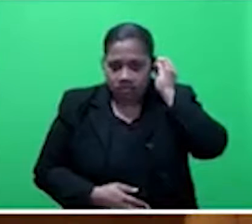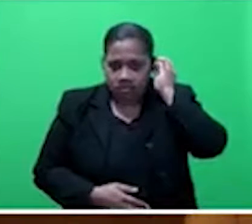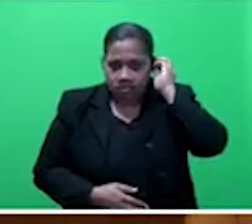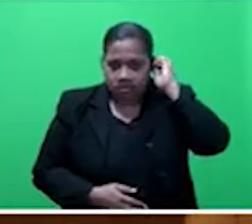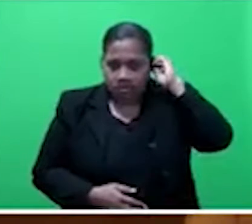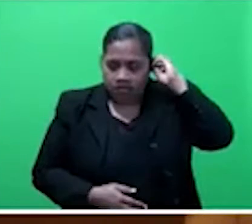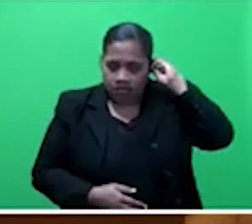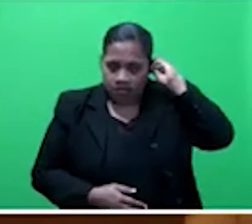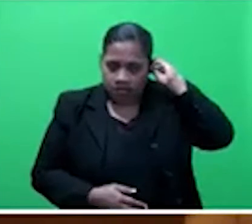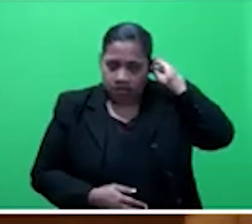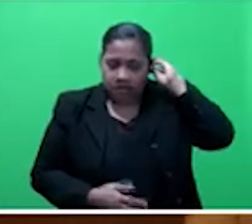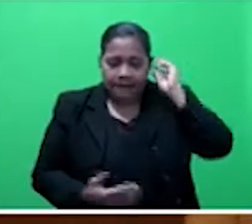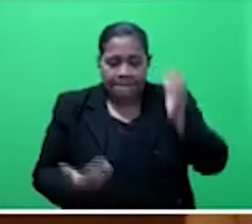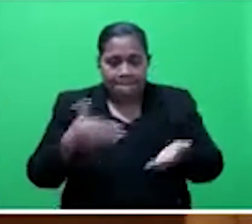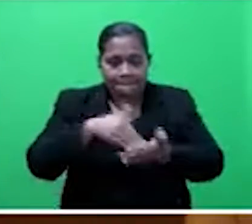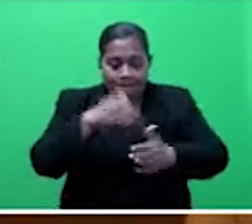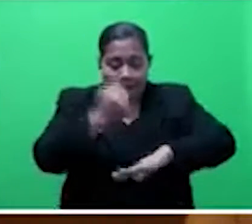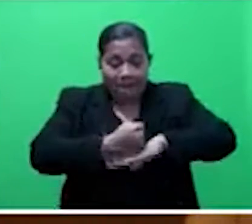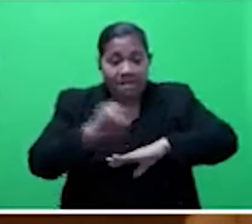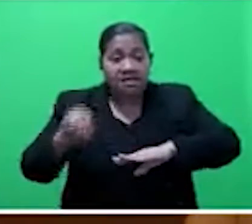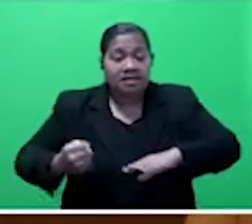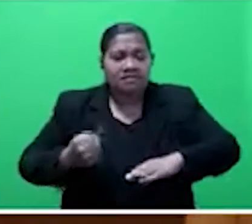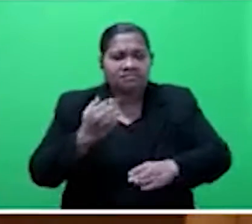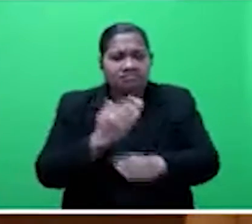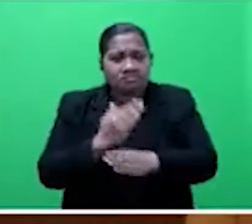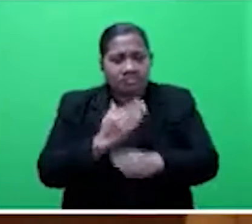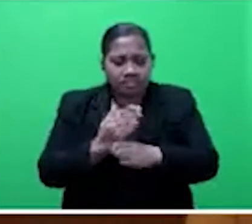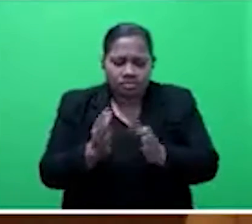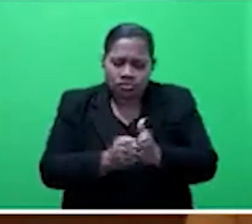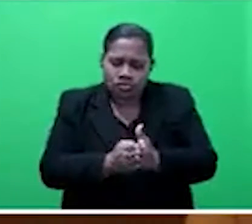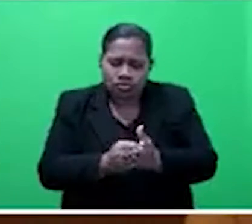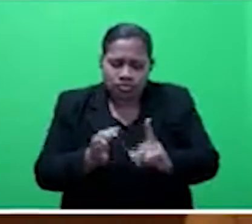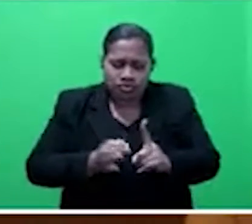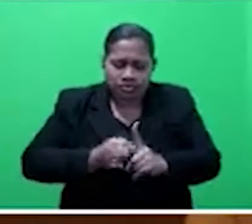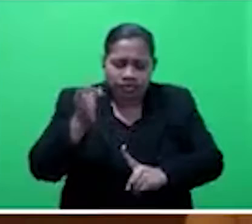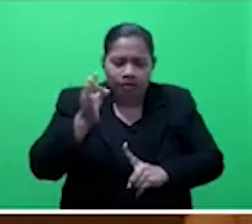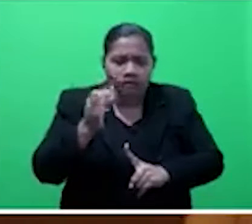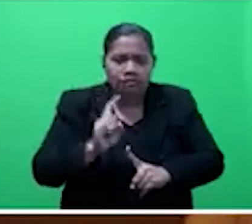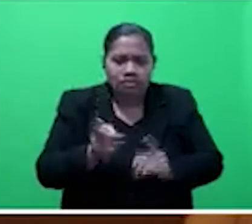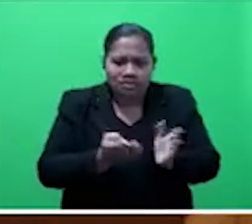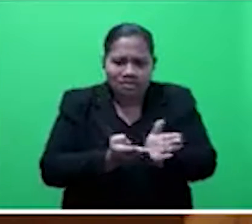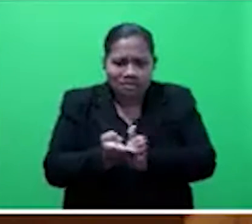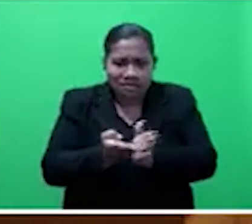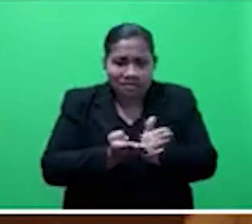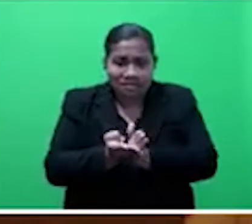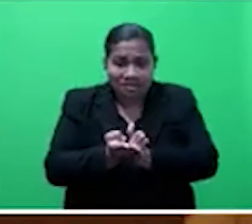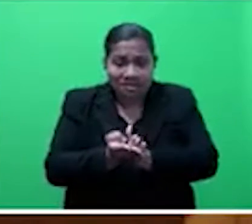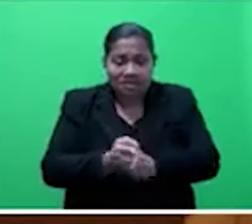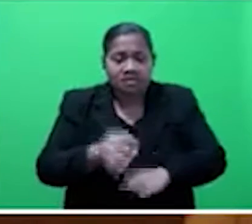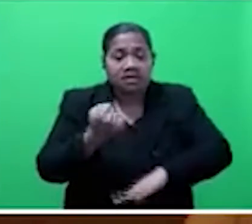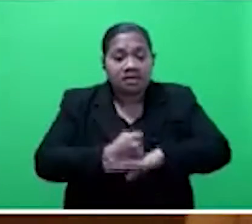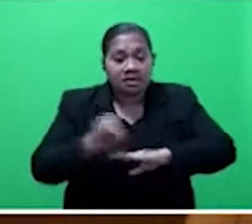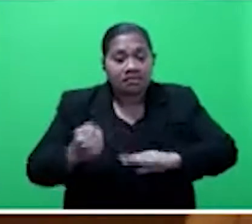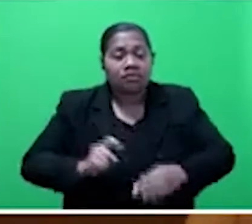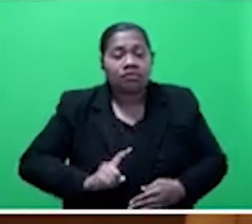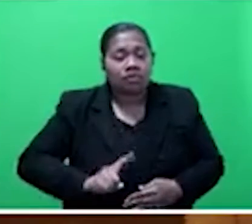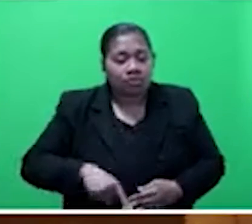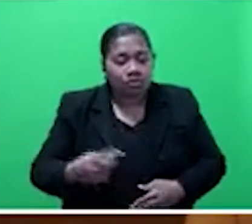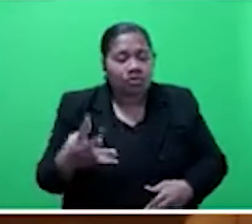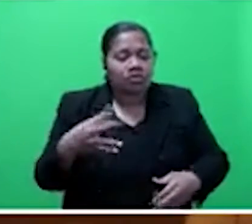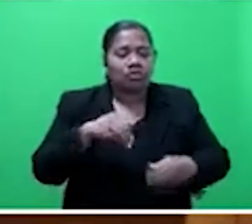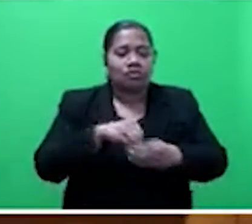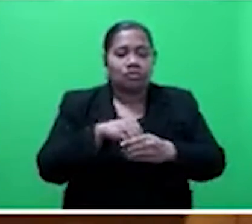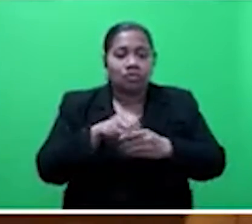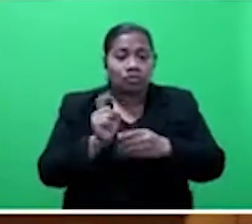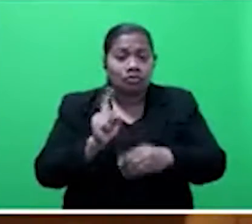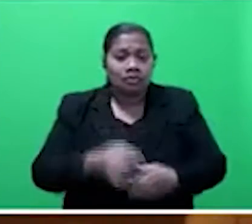In addition to government's efforts to improve and expand its services, government will continue to engage the approved